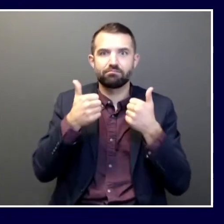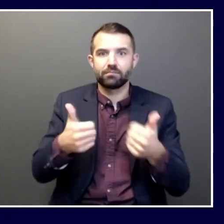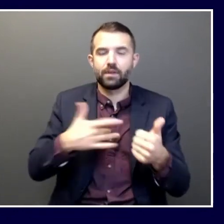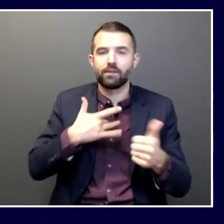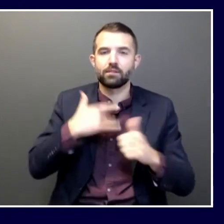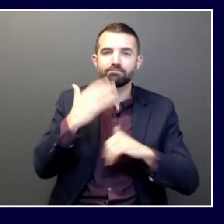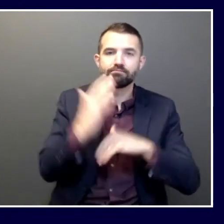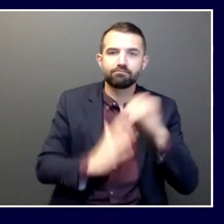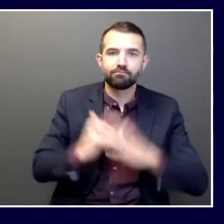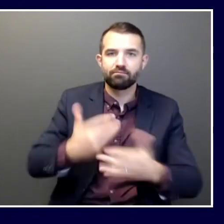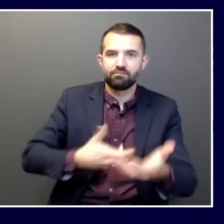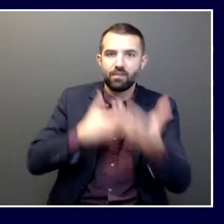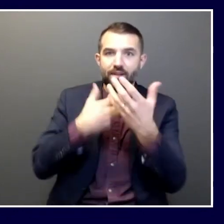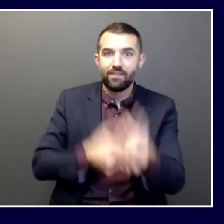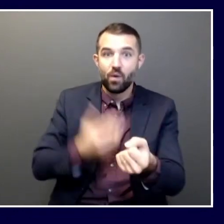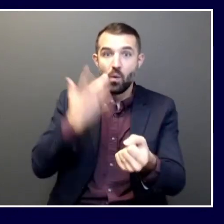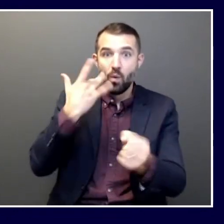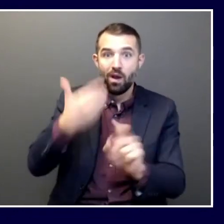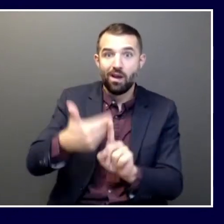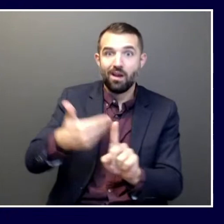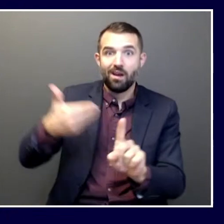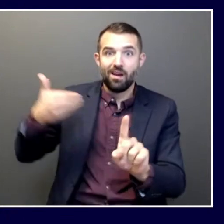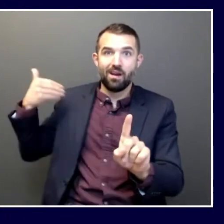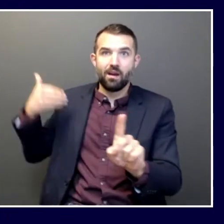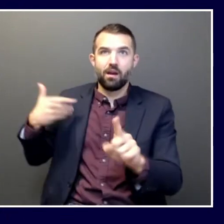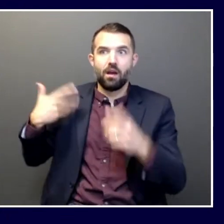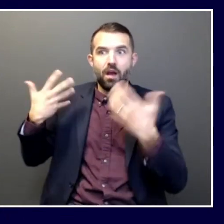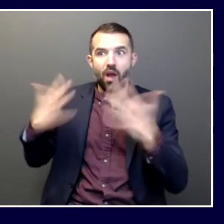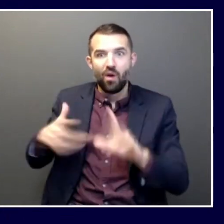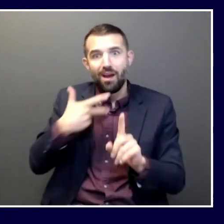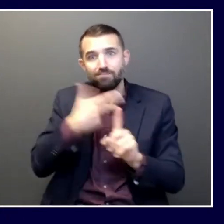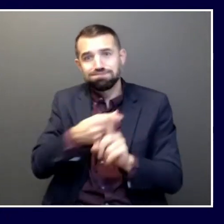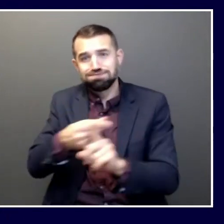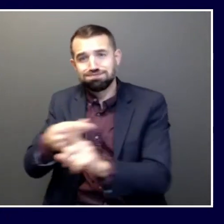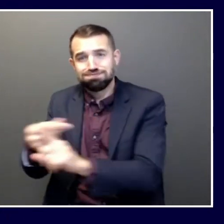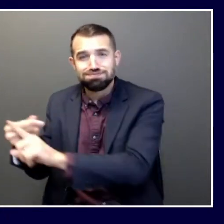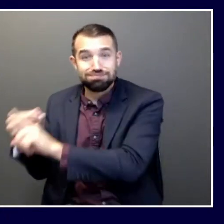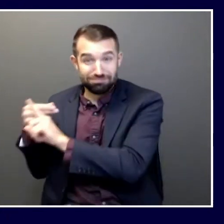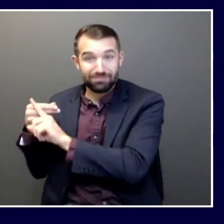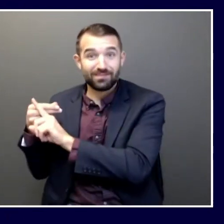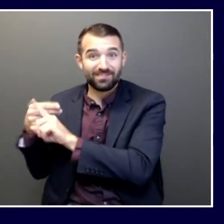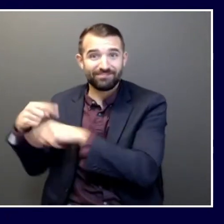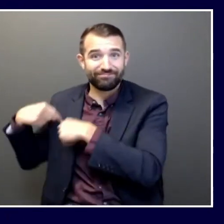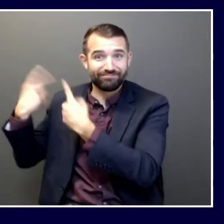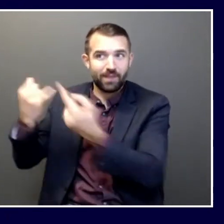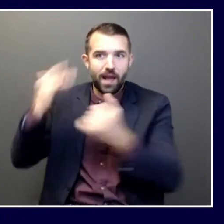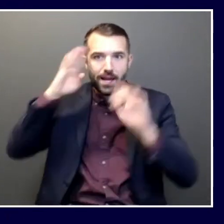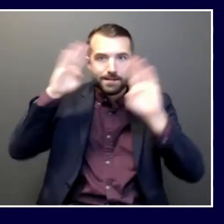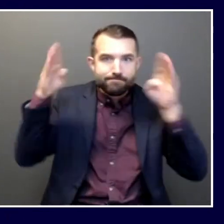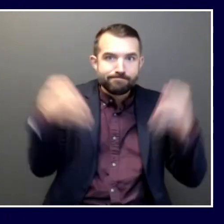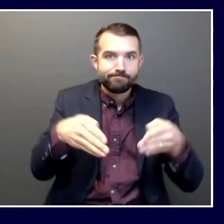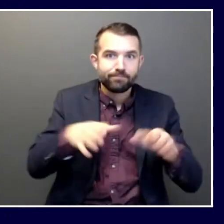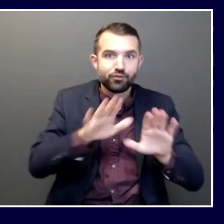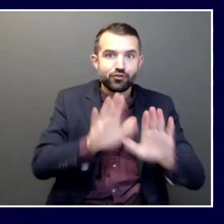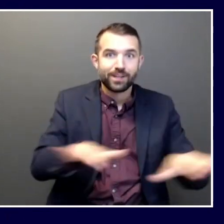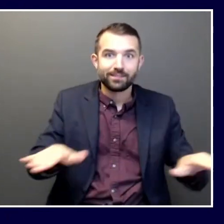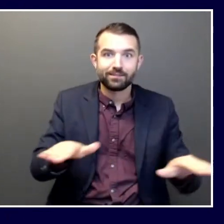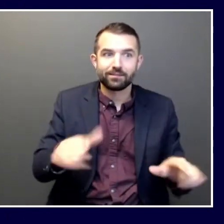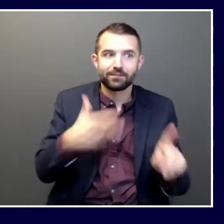Which takes me to the topic that I wanted to discuss with everyone today: the recent news around pediatric